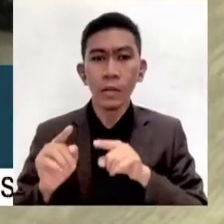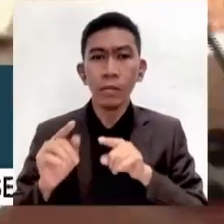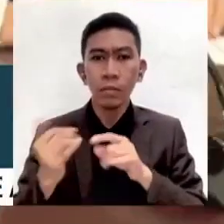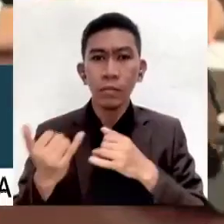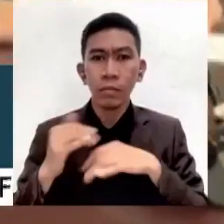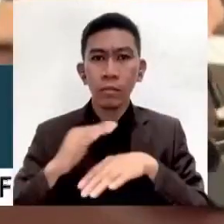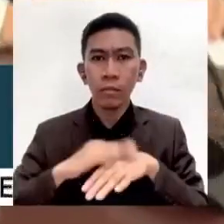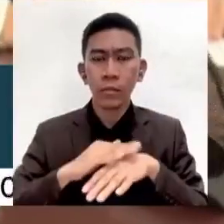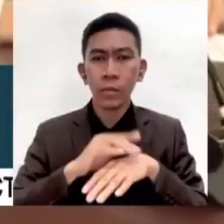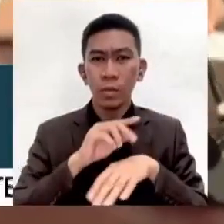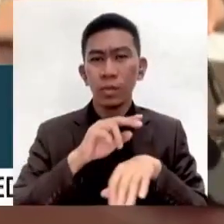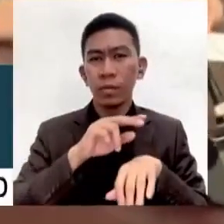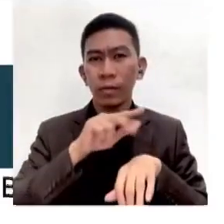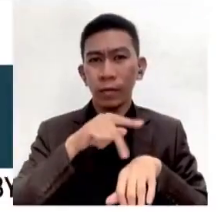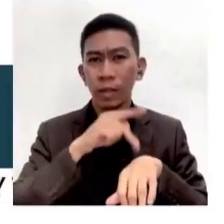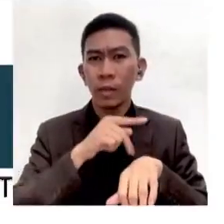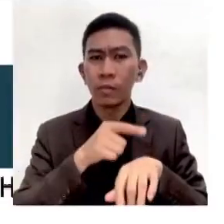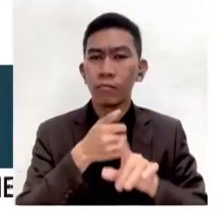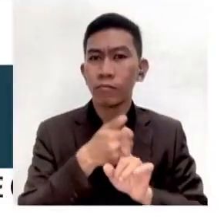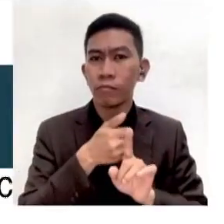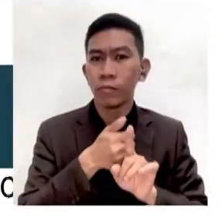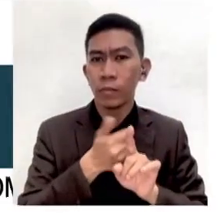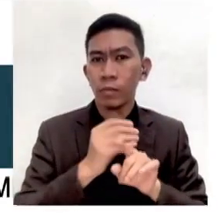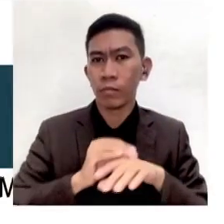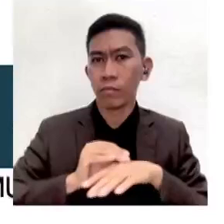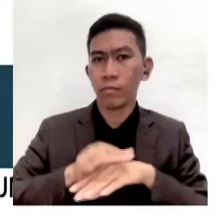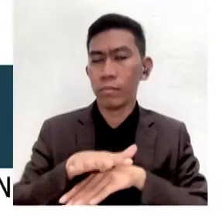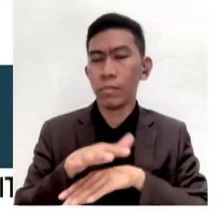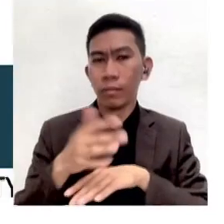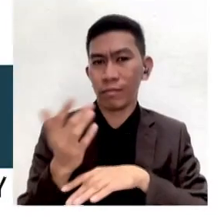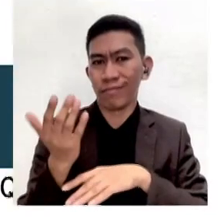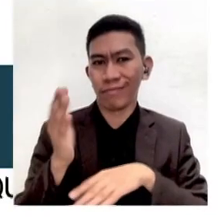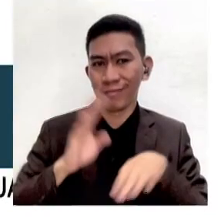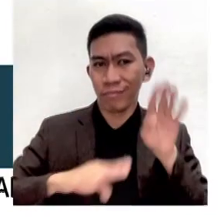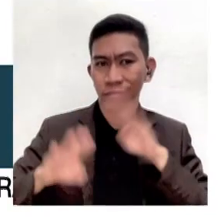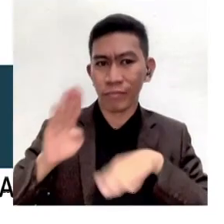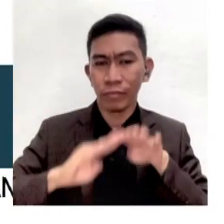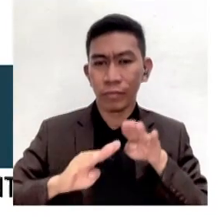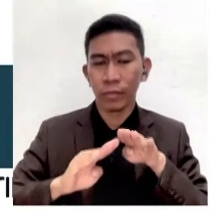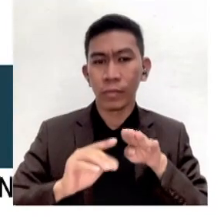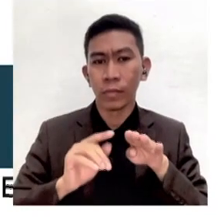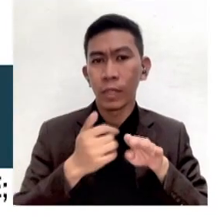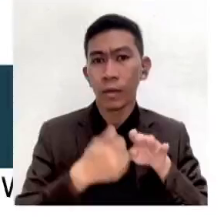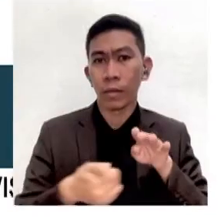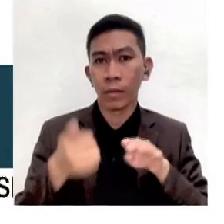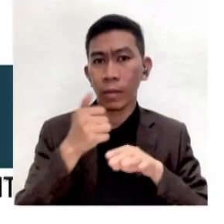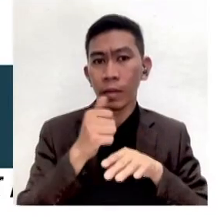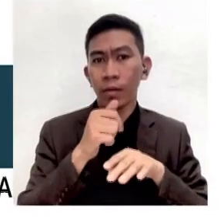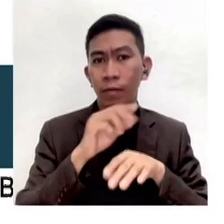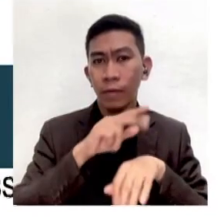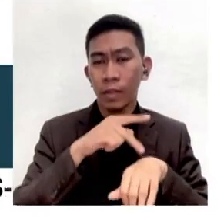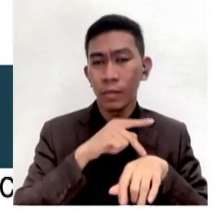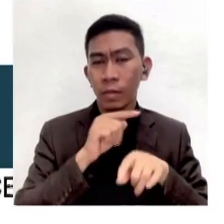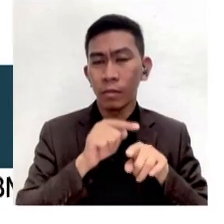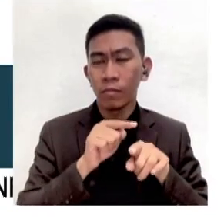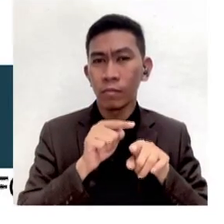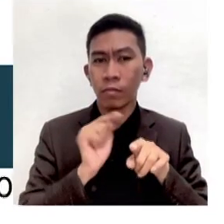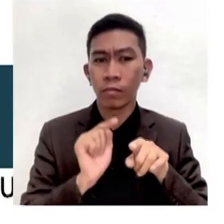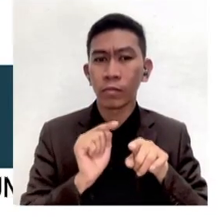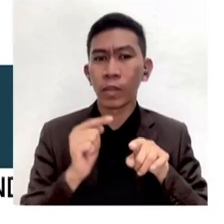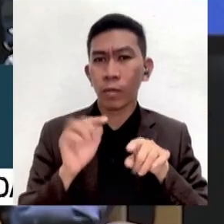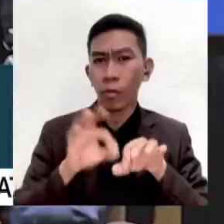one steering trouble. As for the Philippines, Manalo says both sides underscored the importance of dialogue and addressing